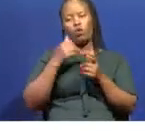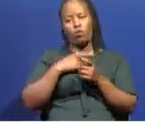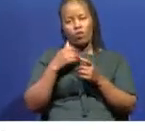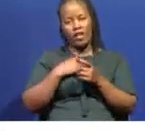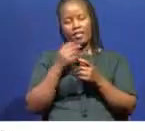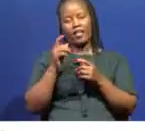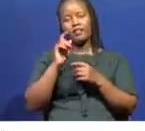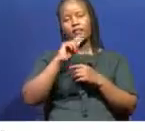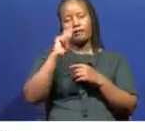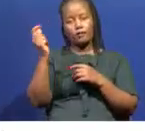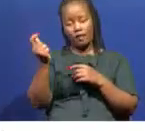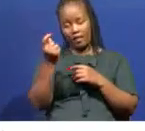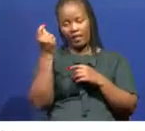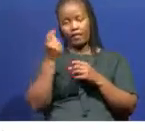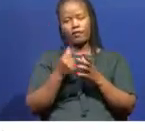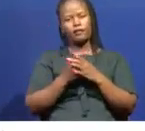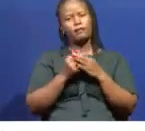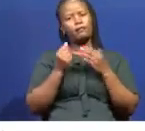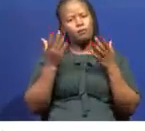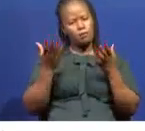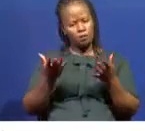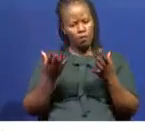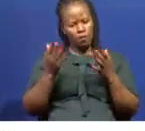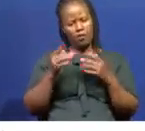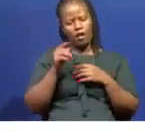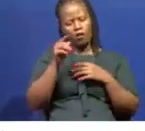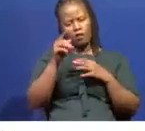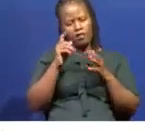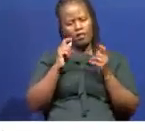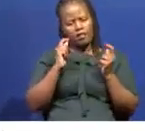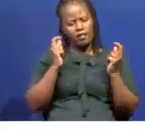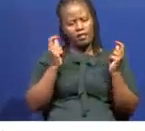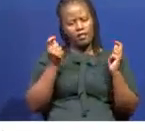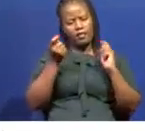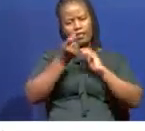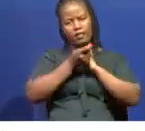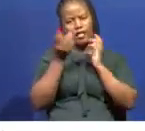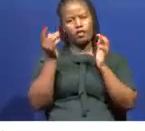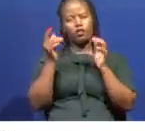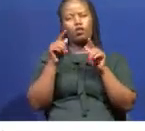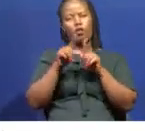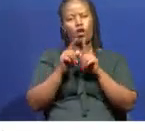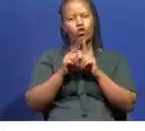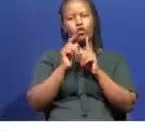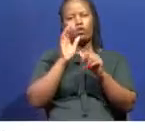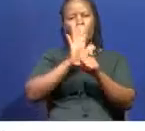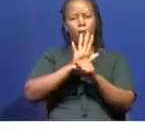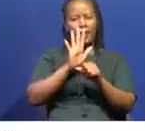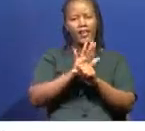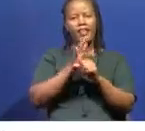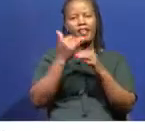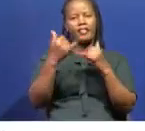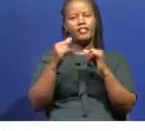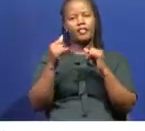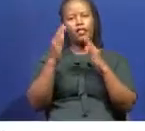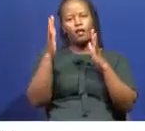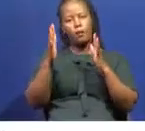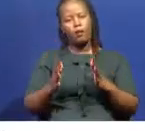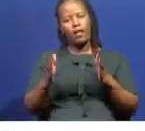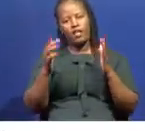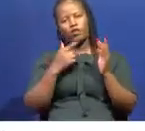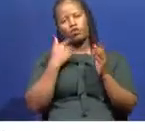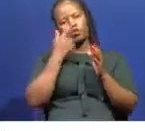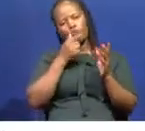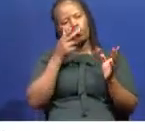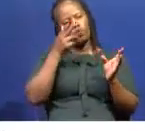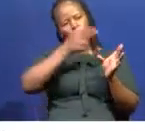to make the cut, right? Yes. I mean, looking at that pool of players who normally take part in that European tour,